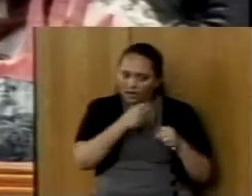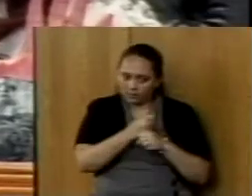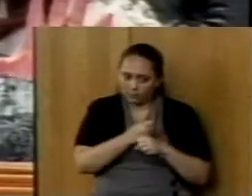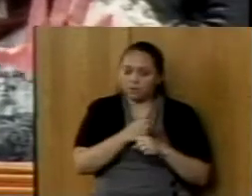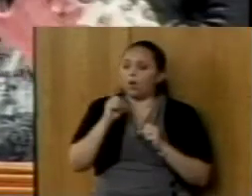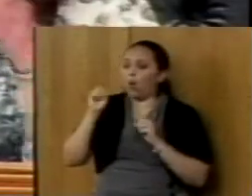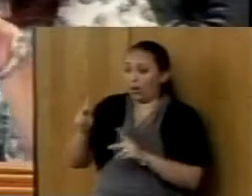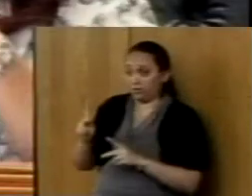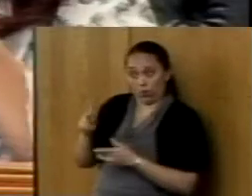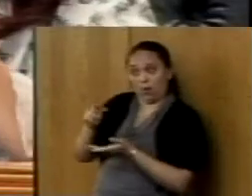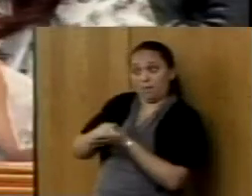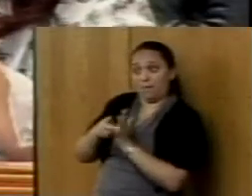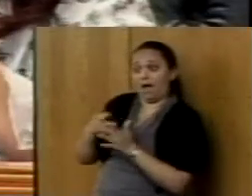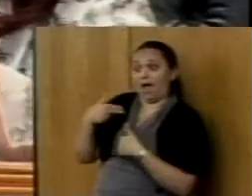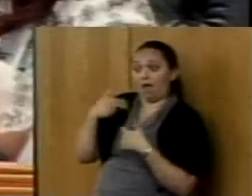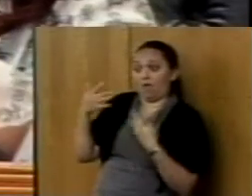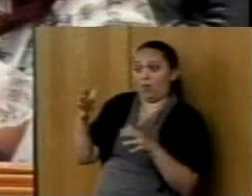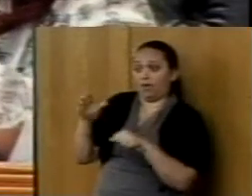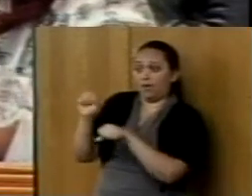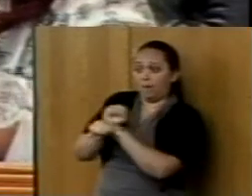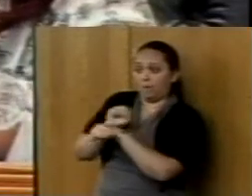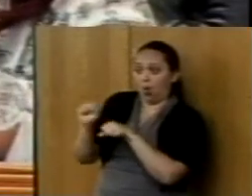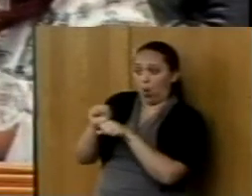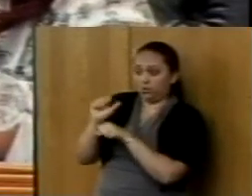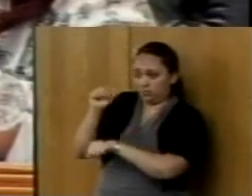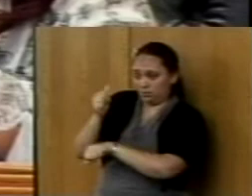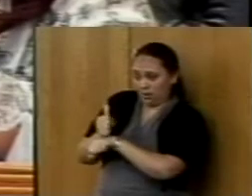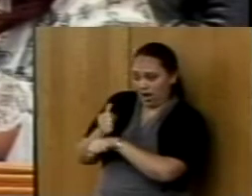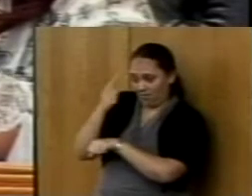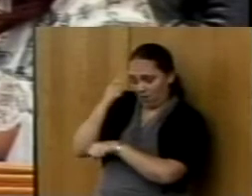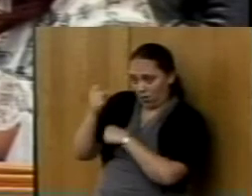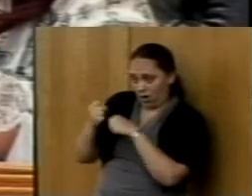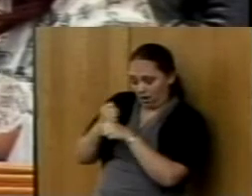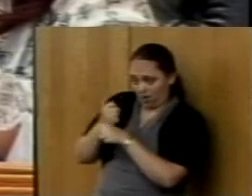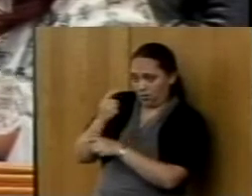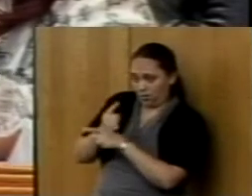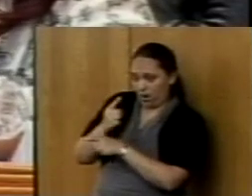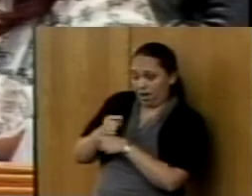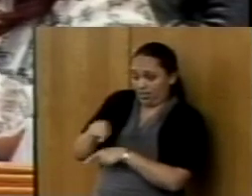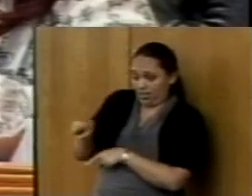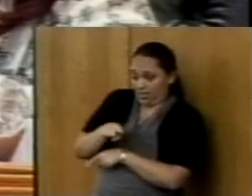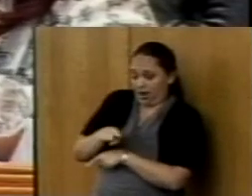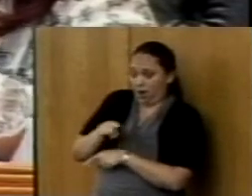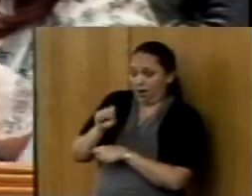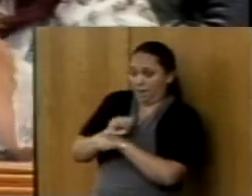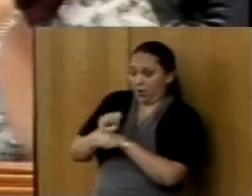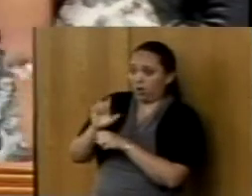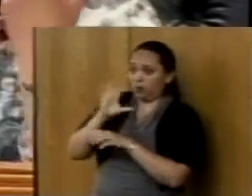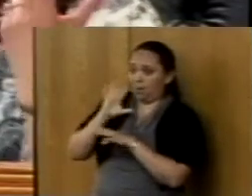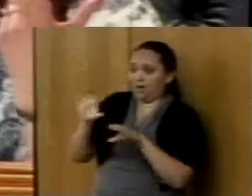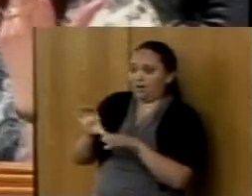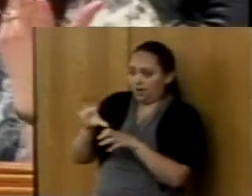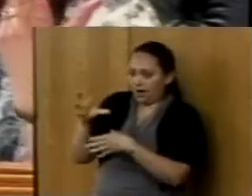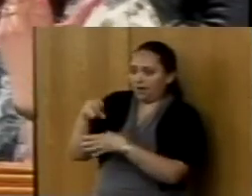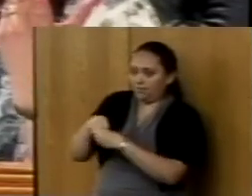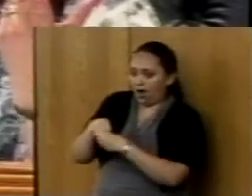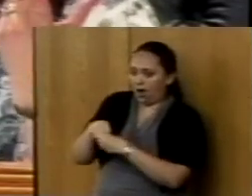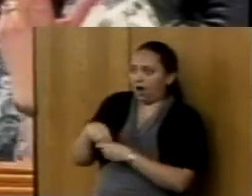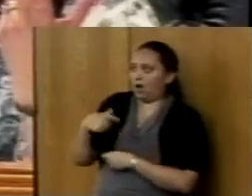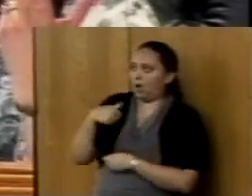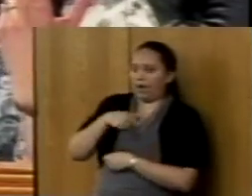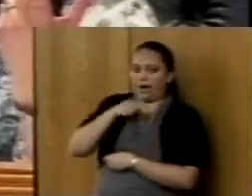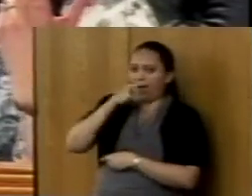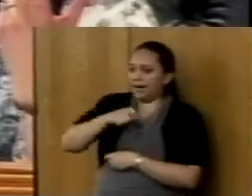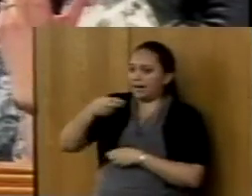in place, right? So they're the ones that are going to conduct this, be involved in this grant? We're not going to have to hire